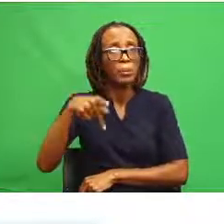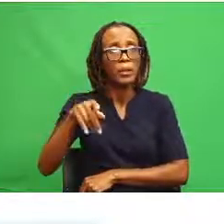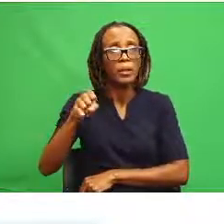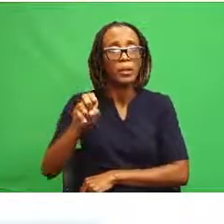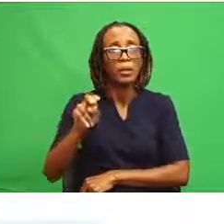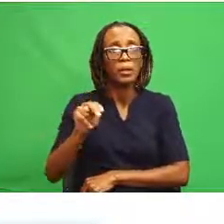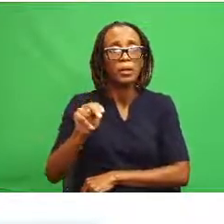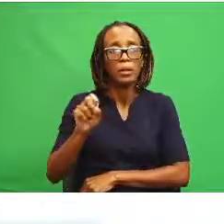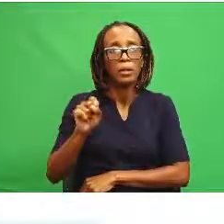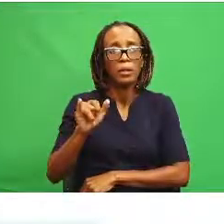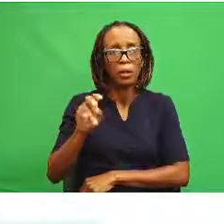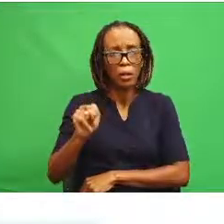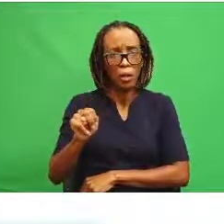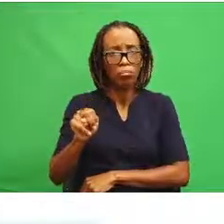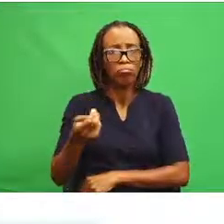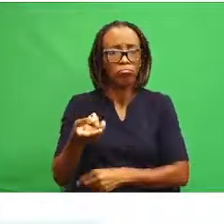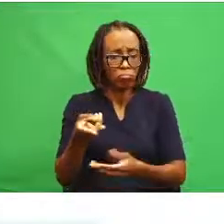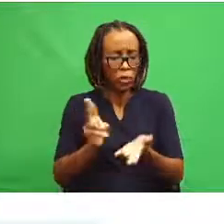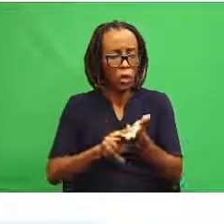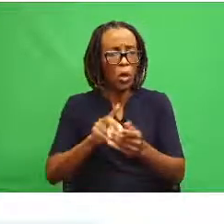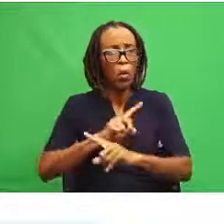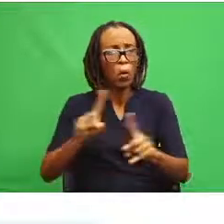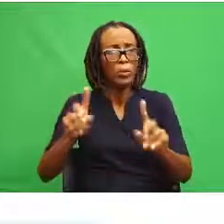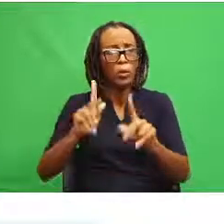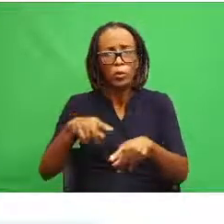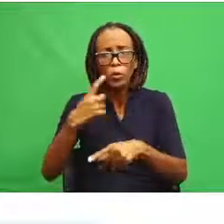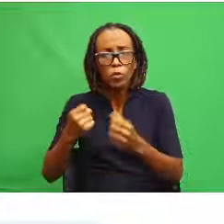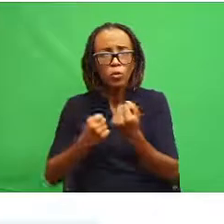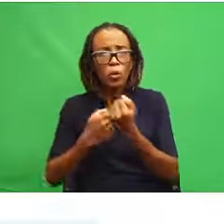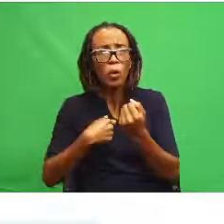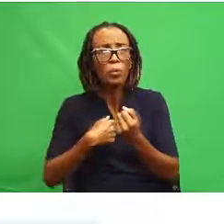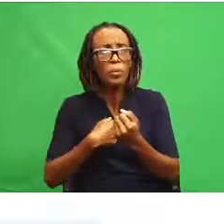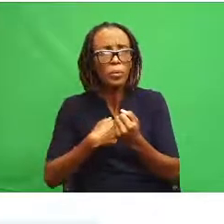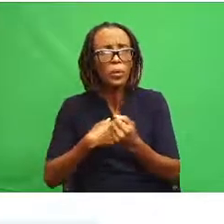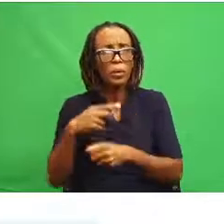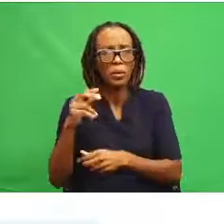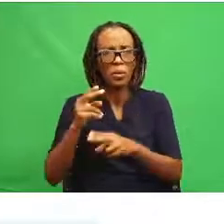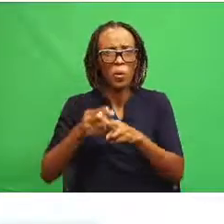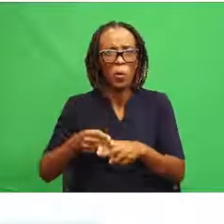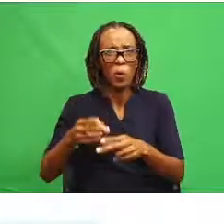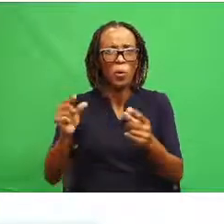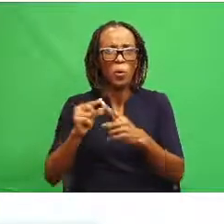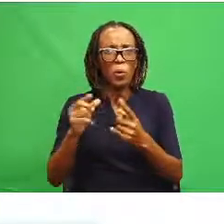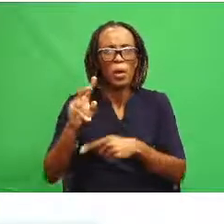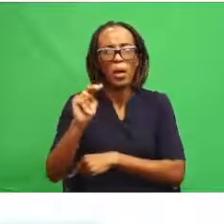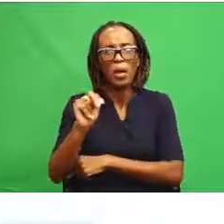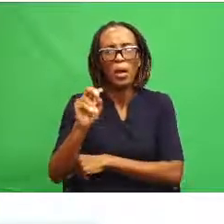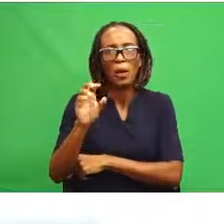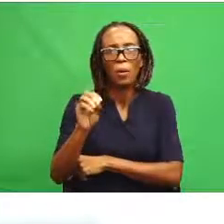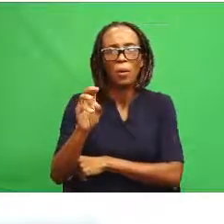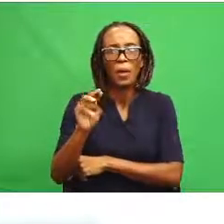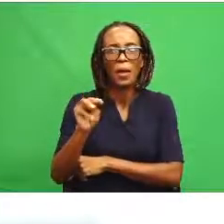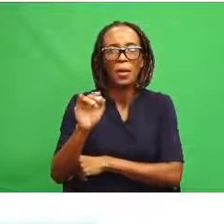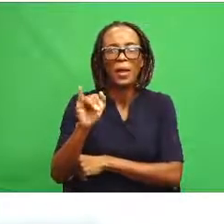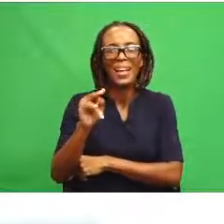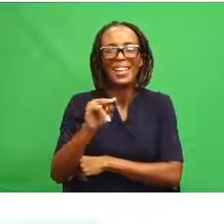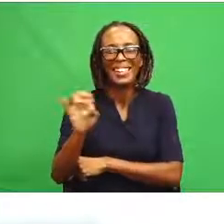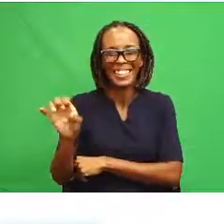named when a pensioner dies? Yes, that. What are the? It's still coming in.